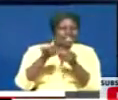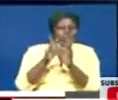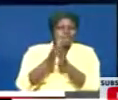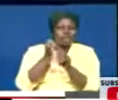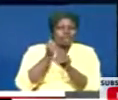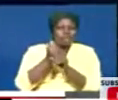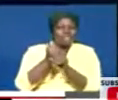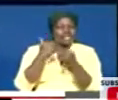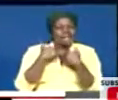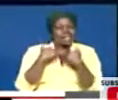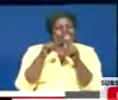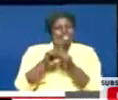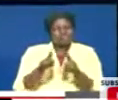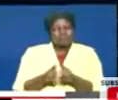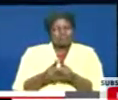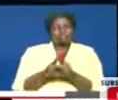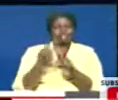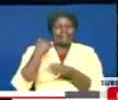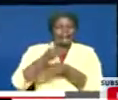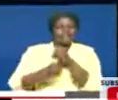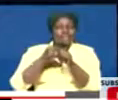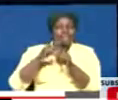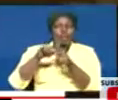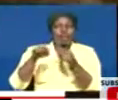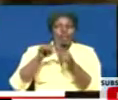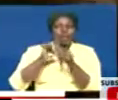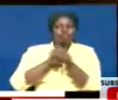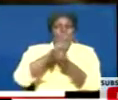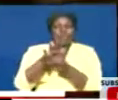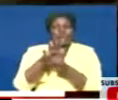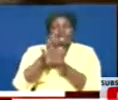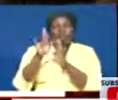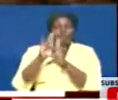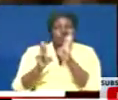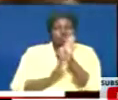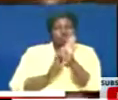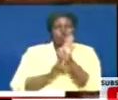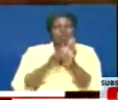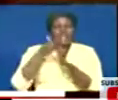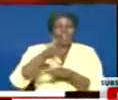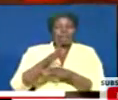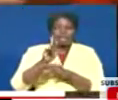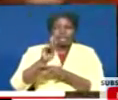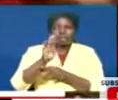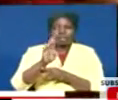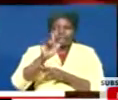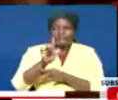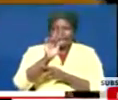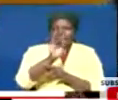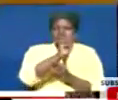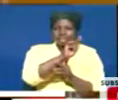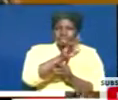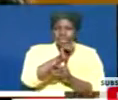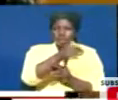period last year when COVID-19 restrictions were in effect. KBL is urging KRA to halt increasing